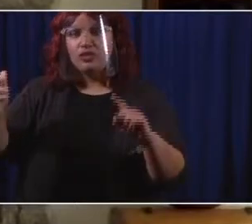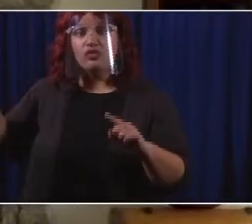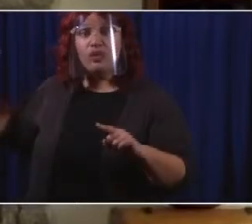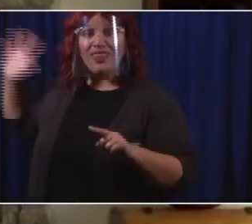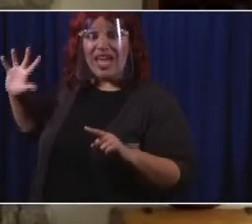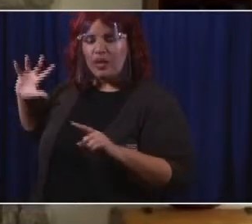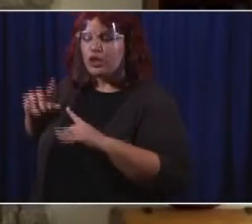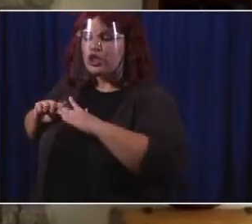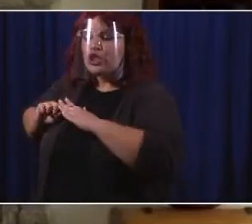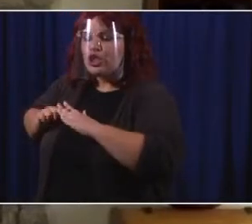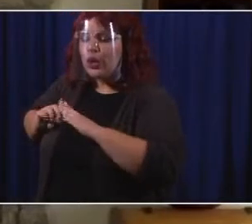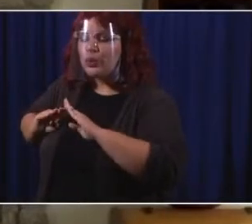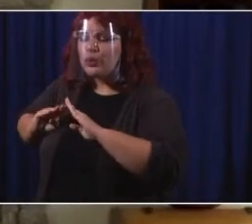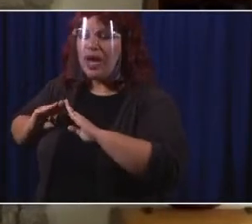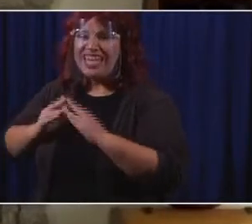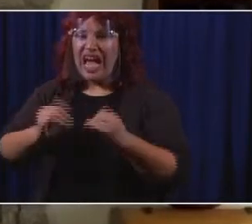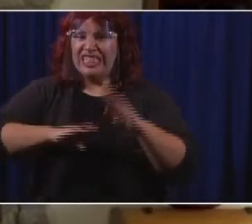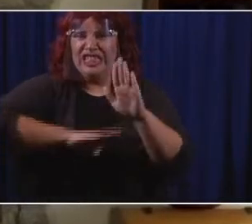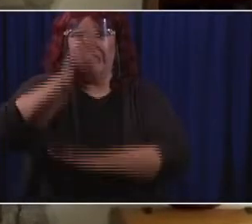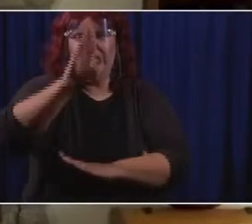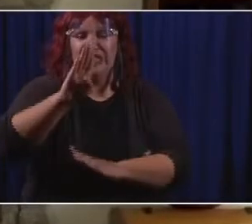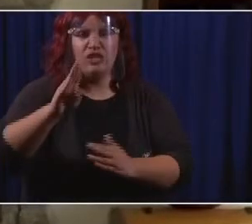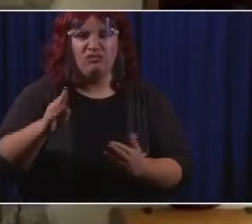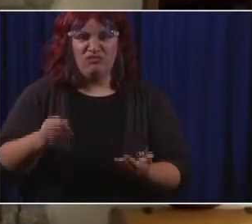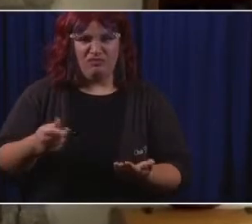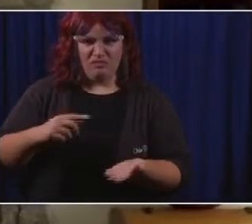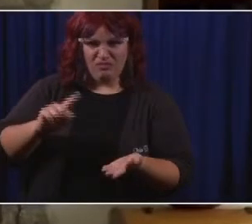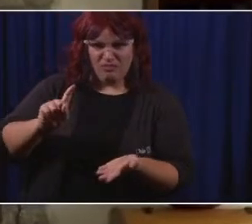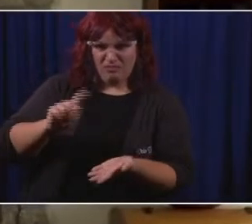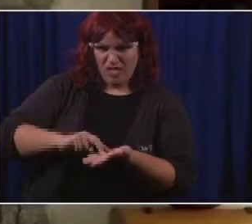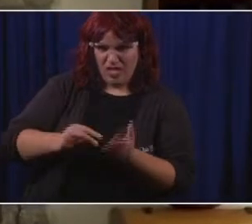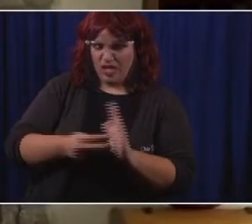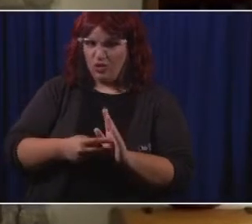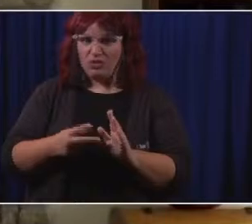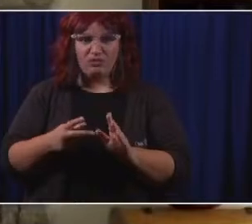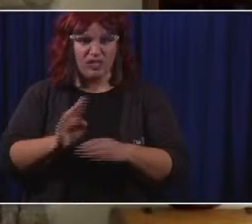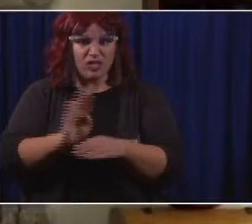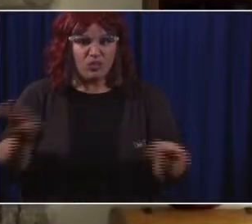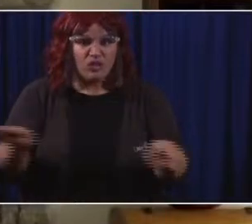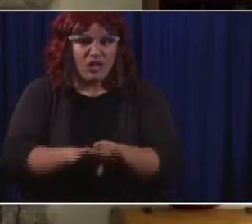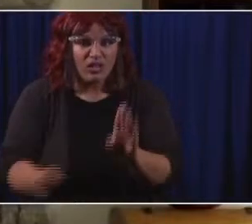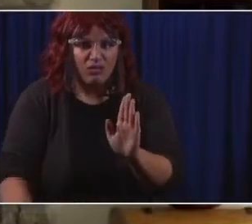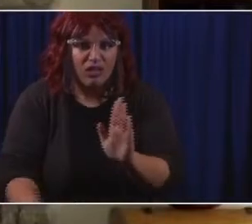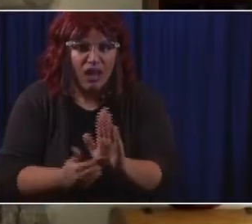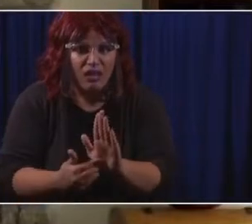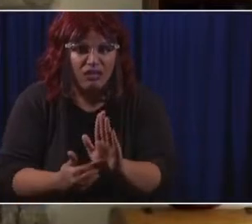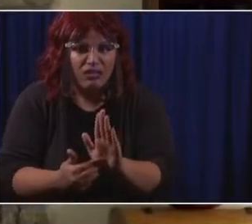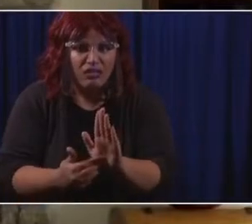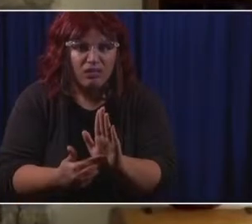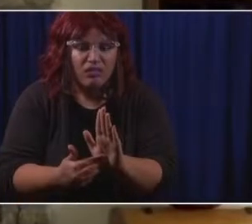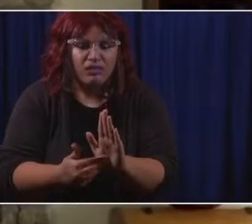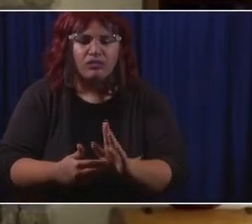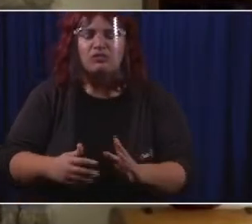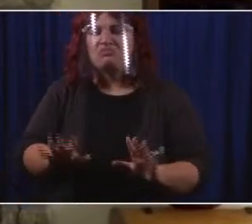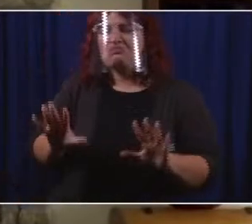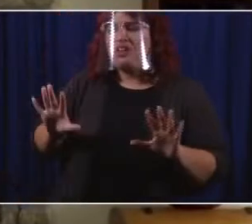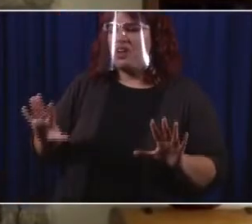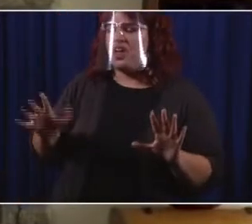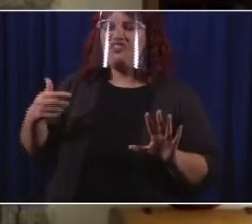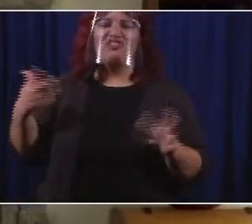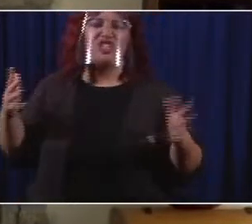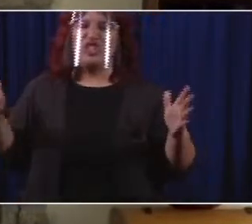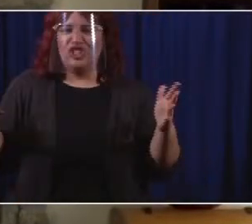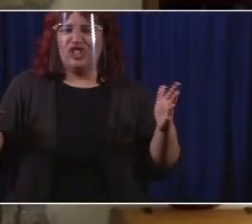shutdown? Yeah, here's the difference. We already did that once, and we saved a lot of lives.